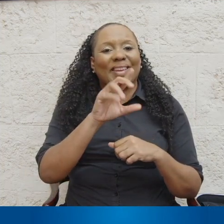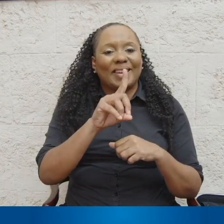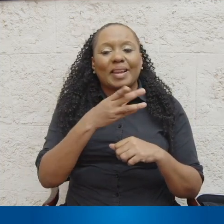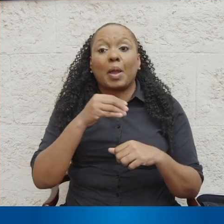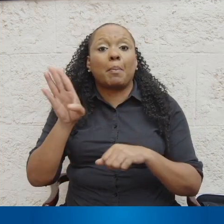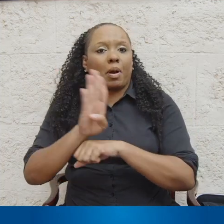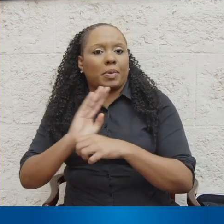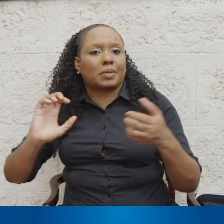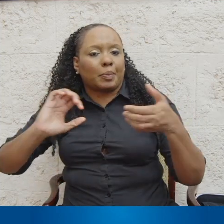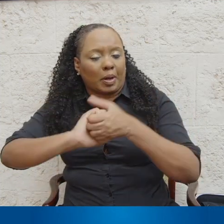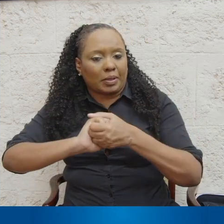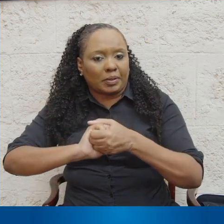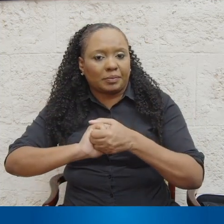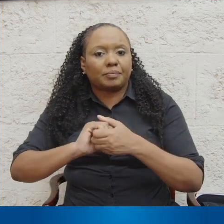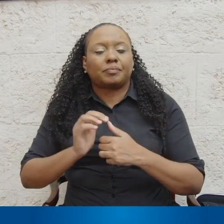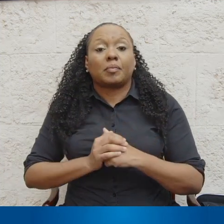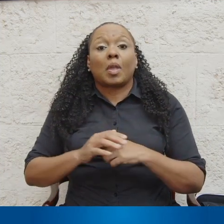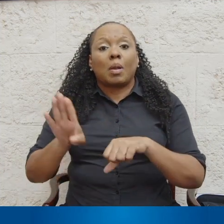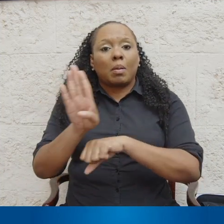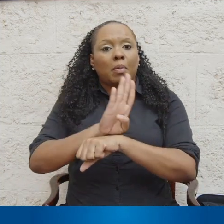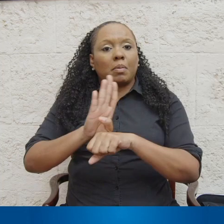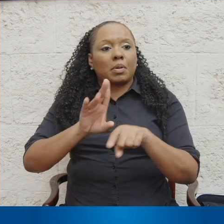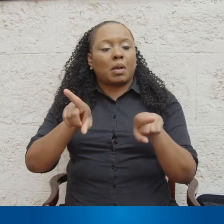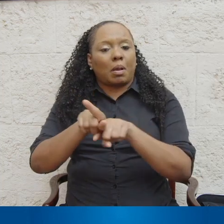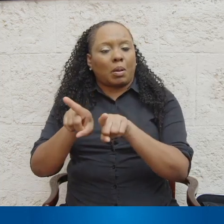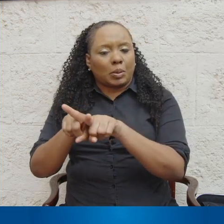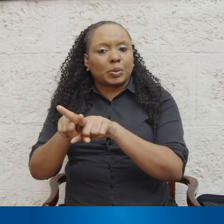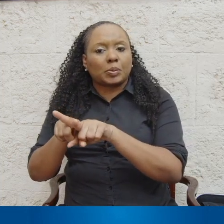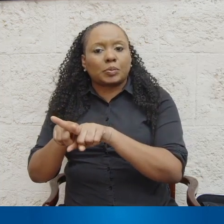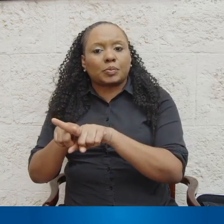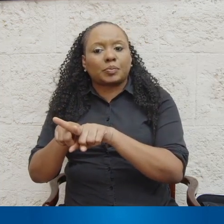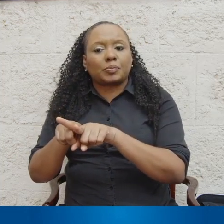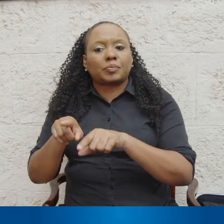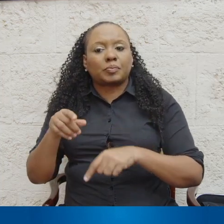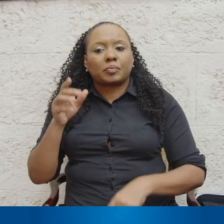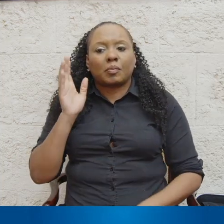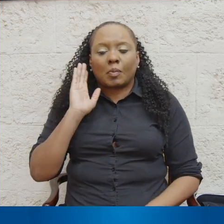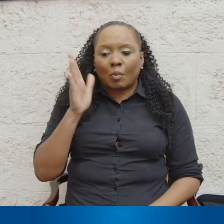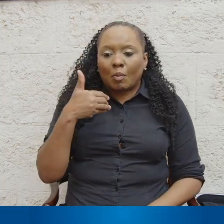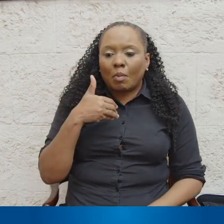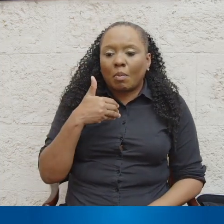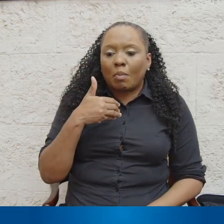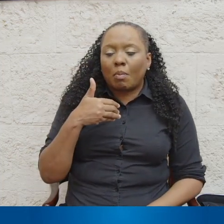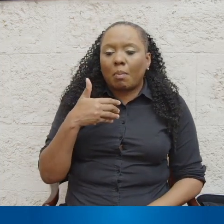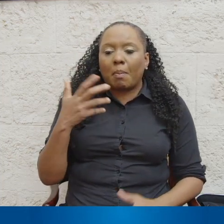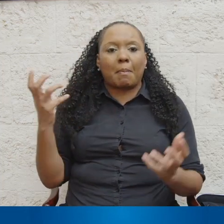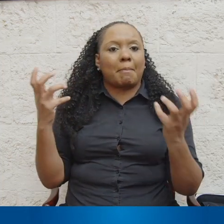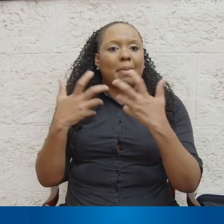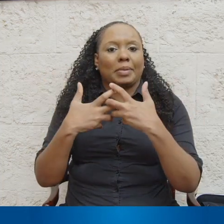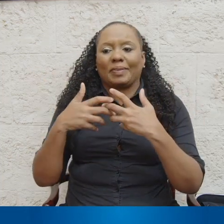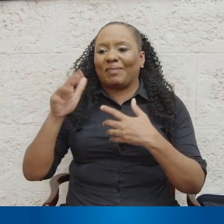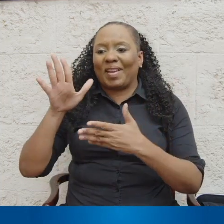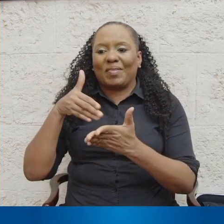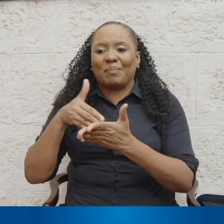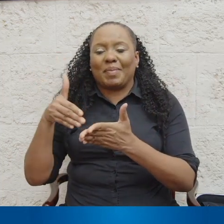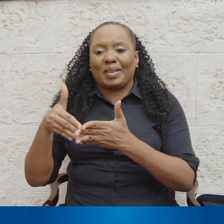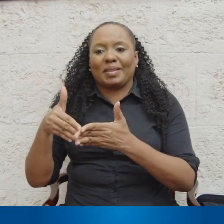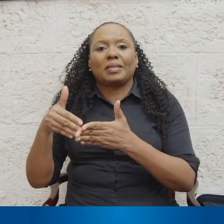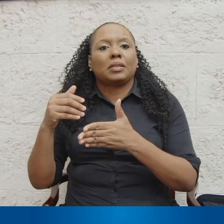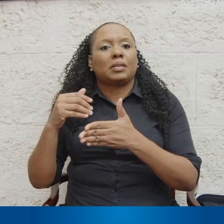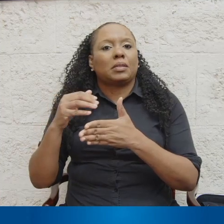Barbados' intention to match the fund, the amount of Barbados 5 million being provided by the